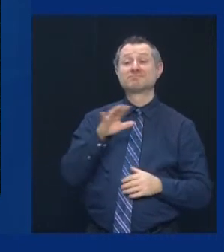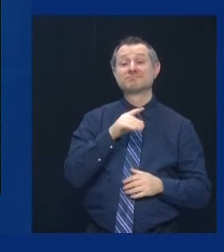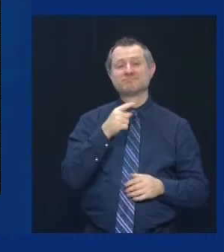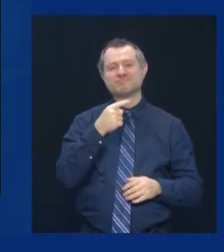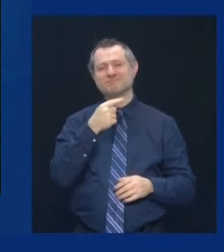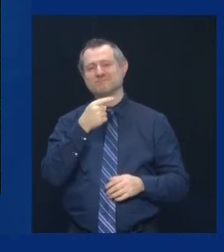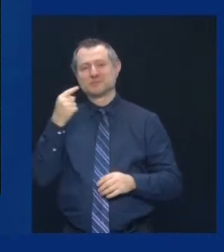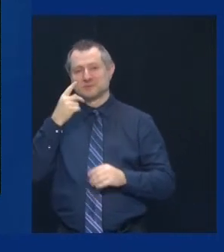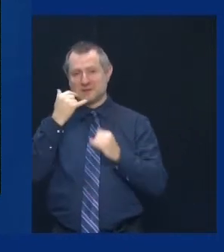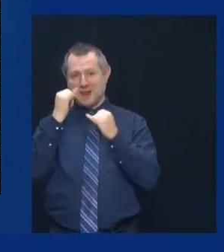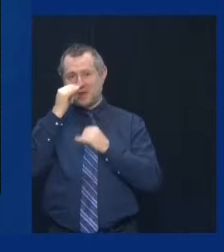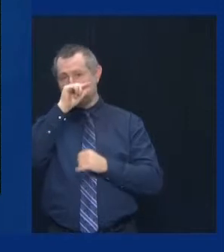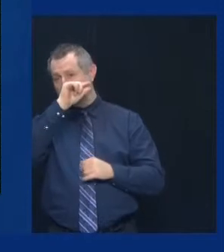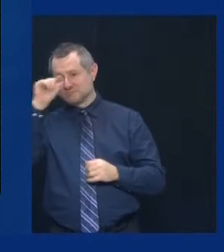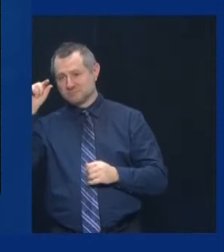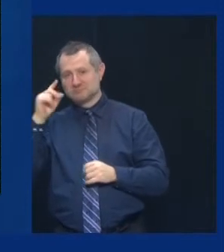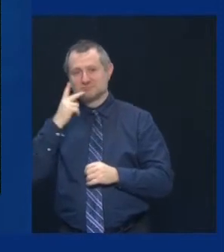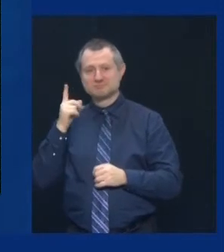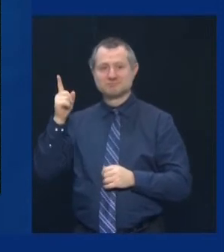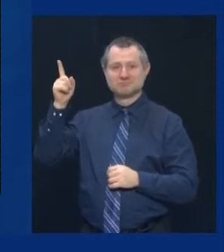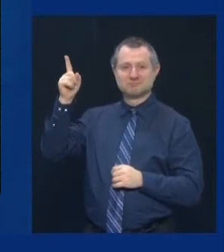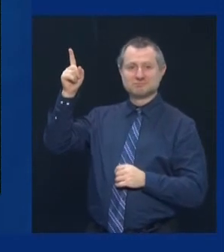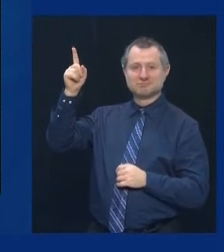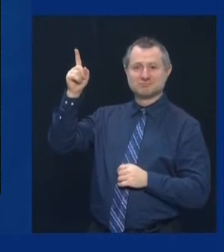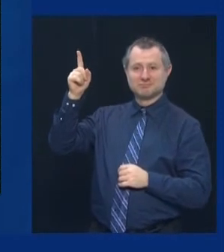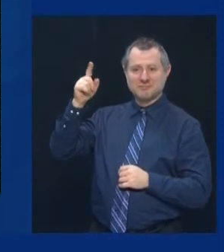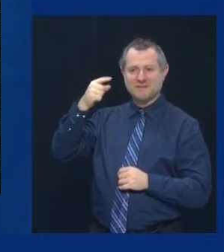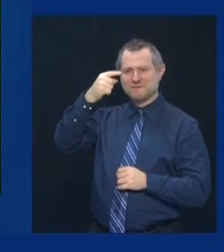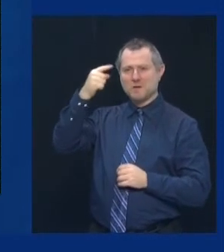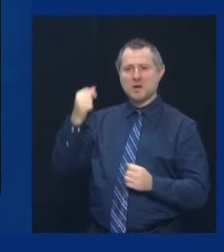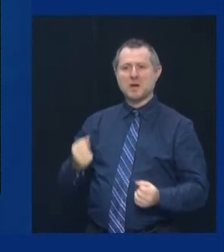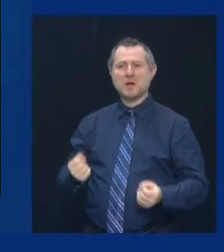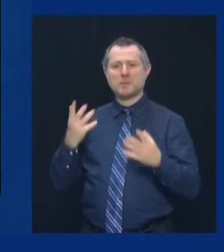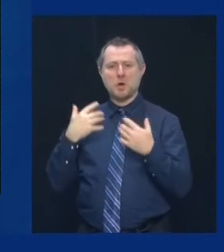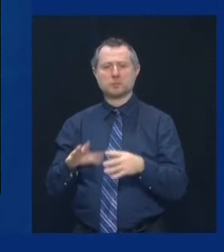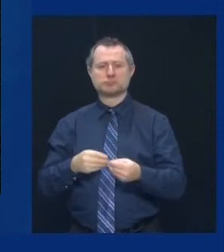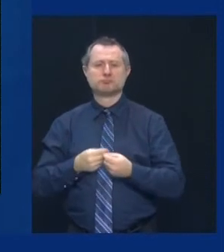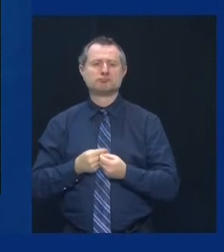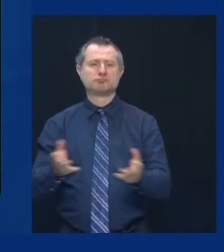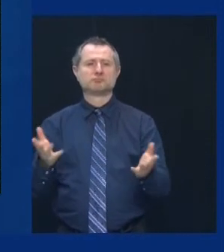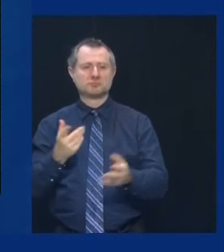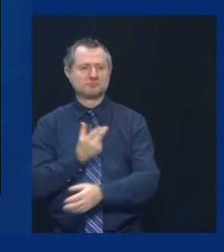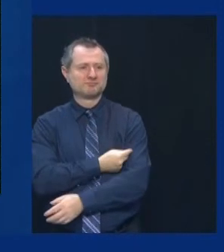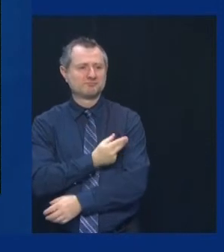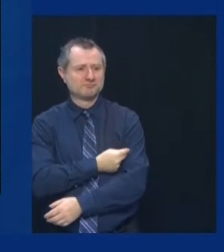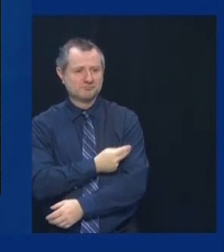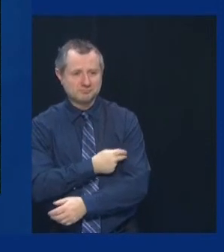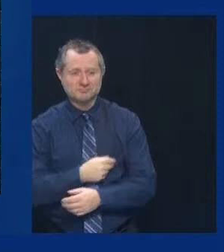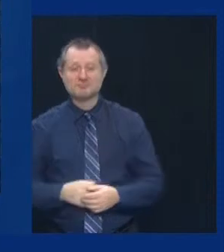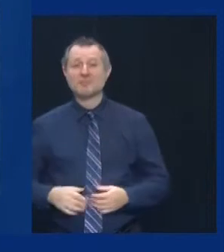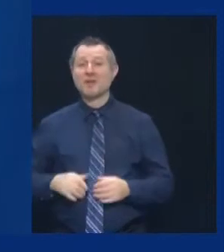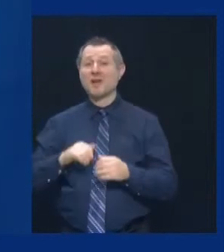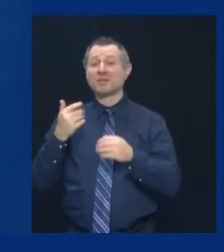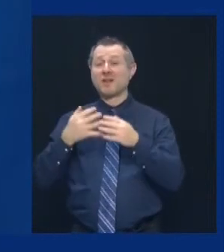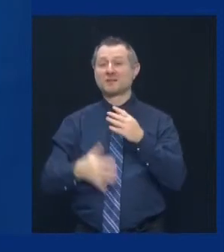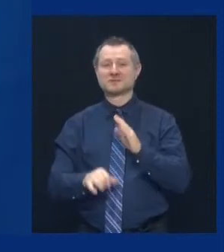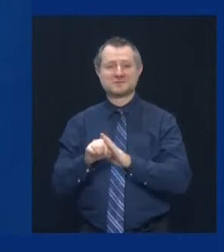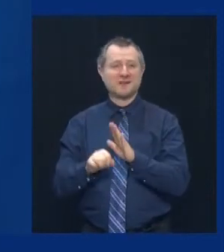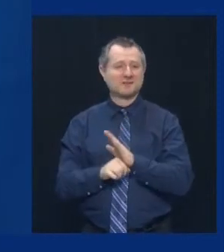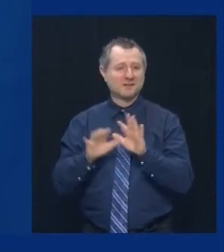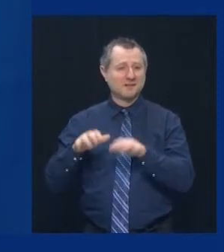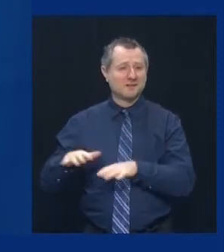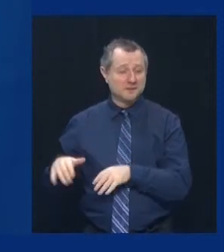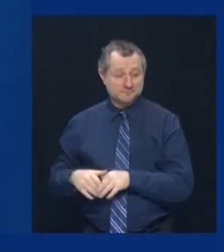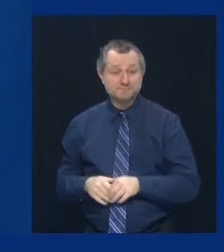the national chart on number of vaccines that have actually been given